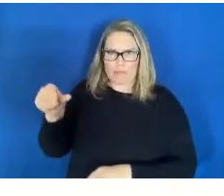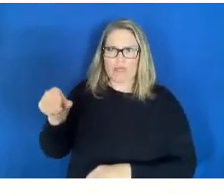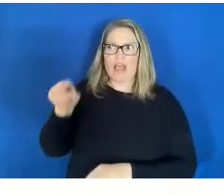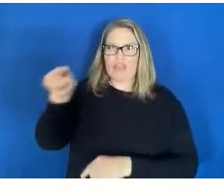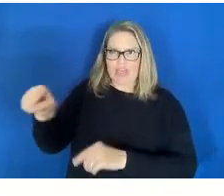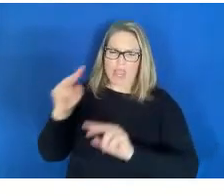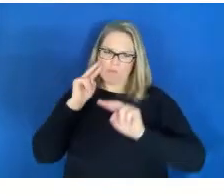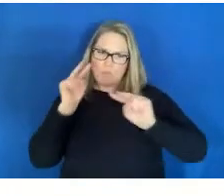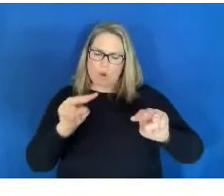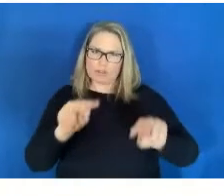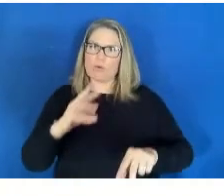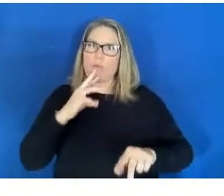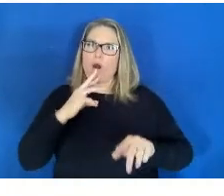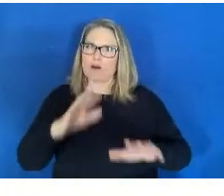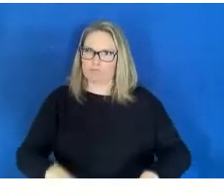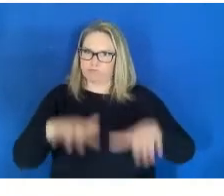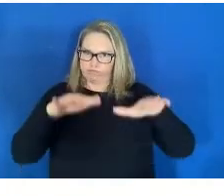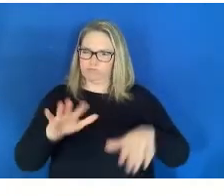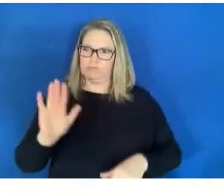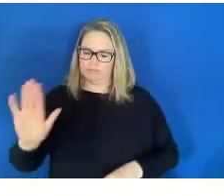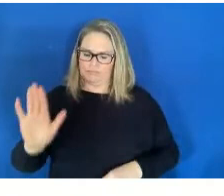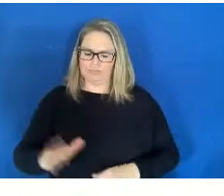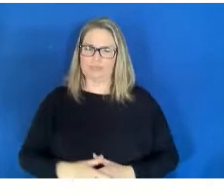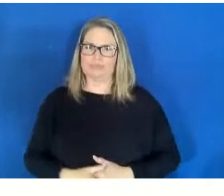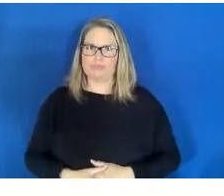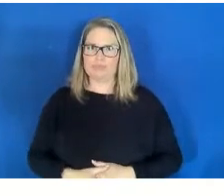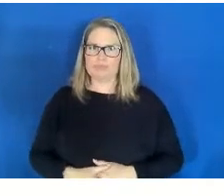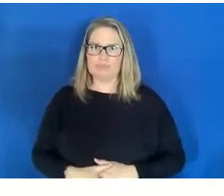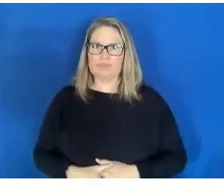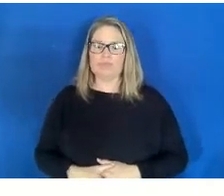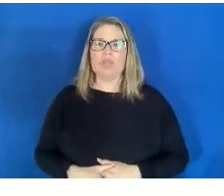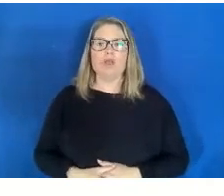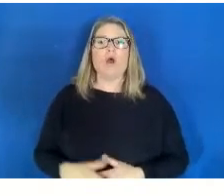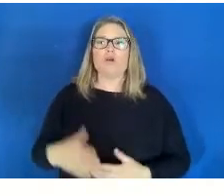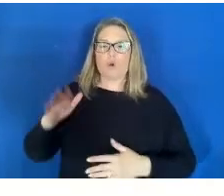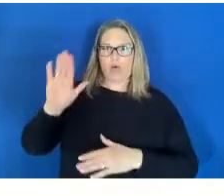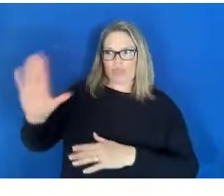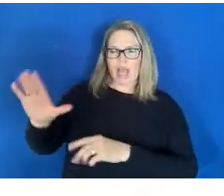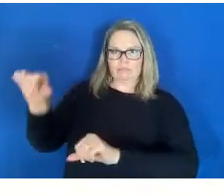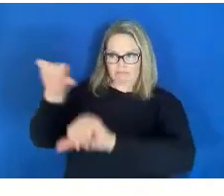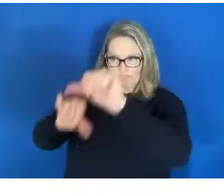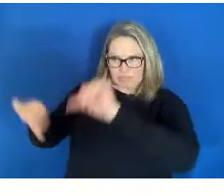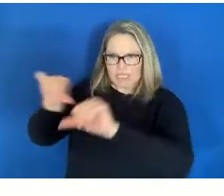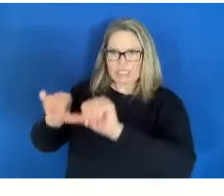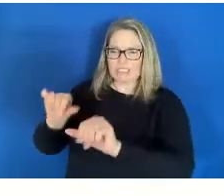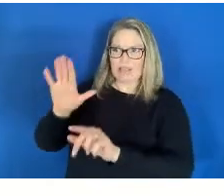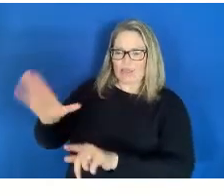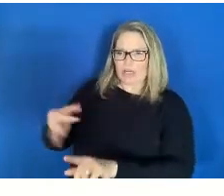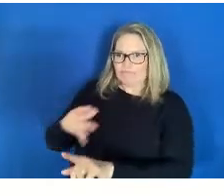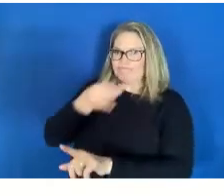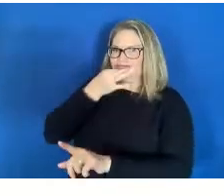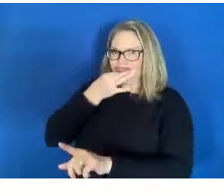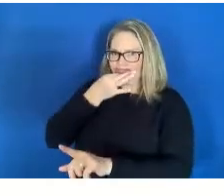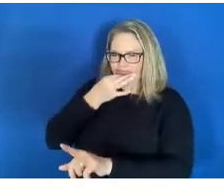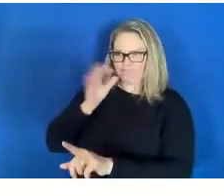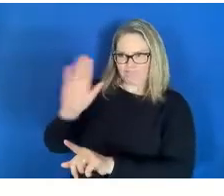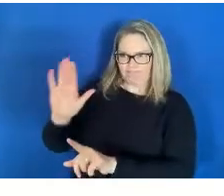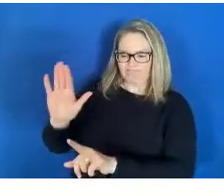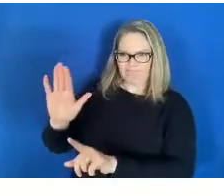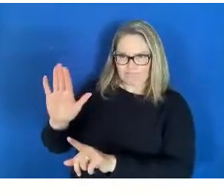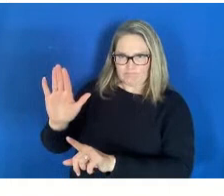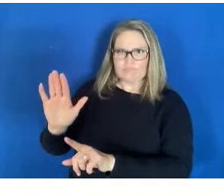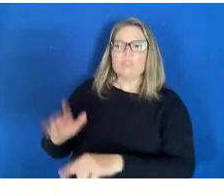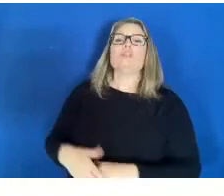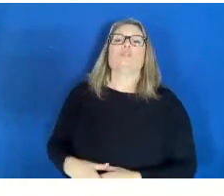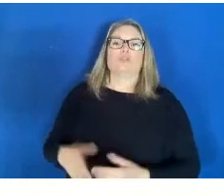Riverwatch. Our contribution is to provide scientific and engineering support to the program. We are responsible